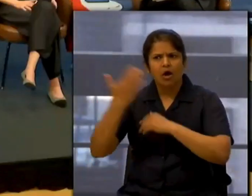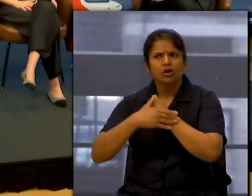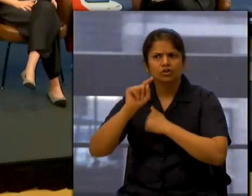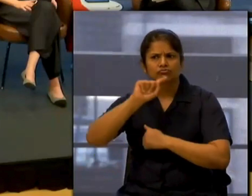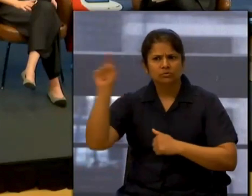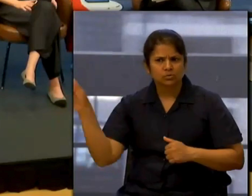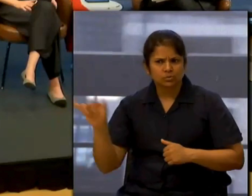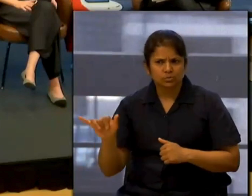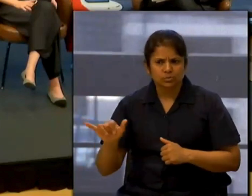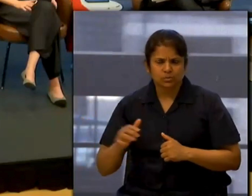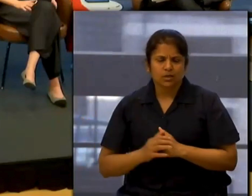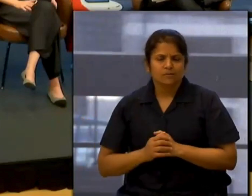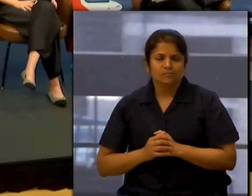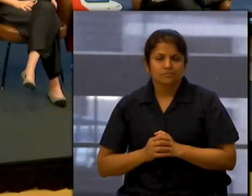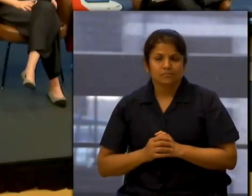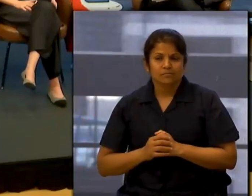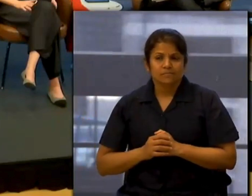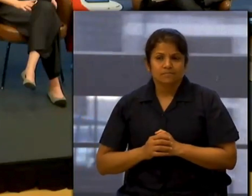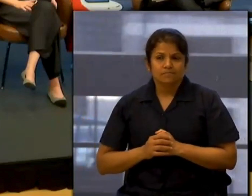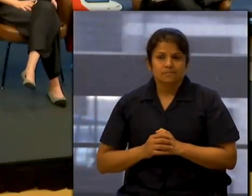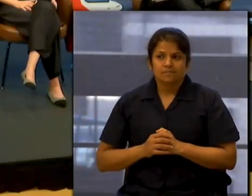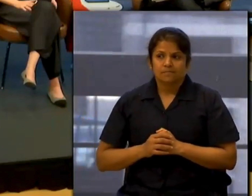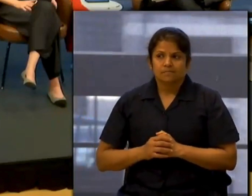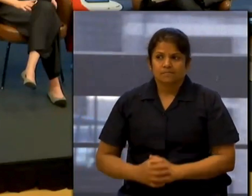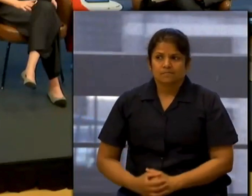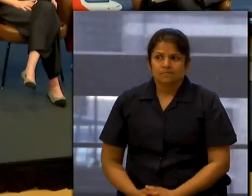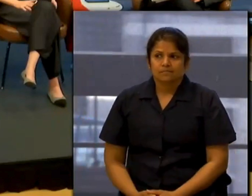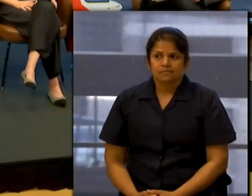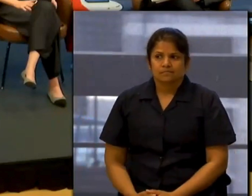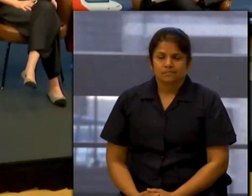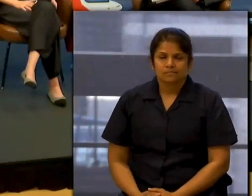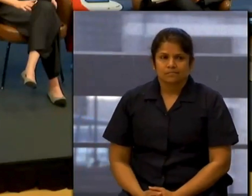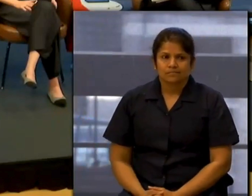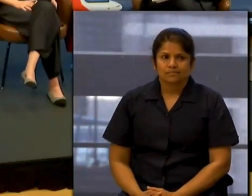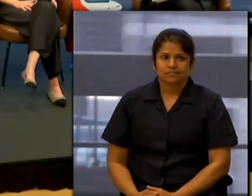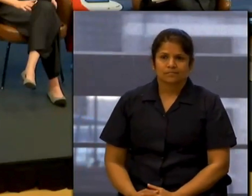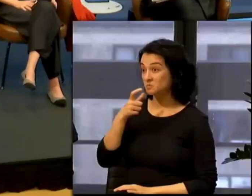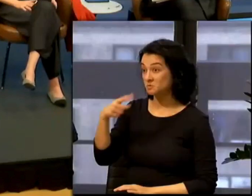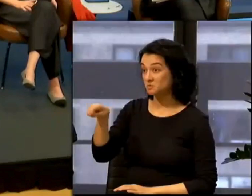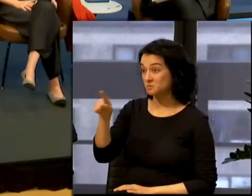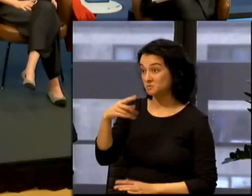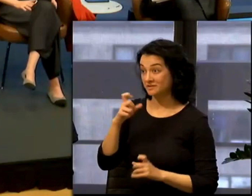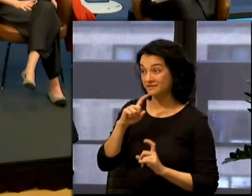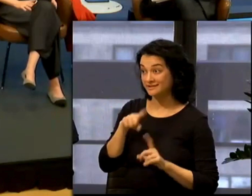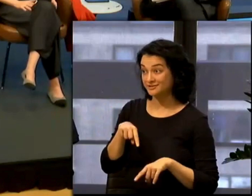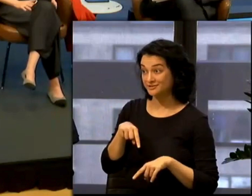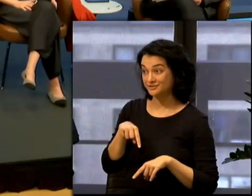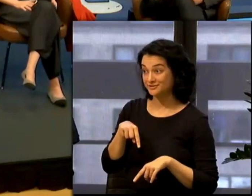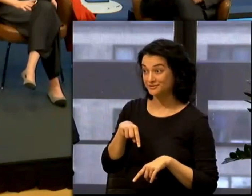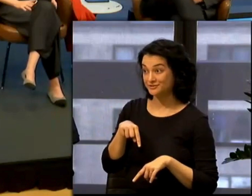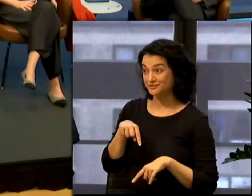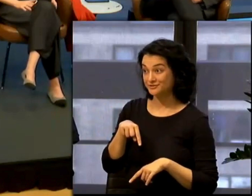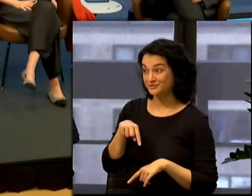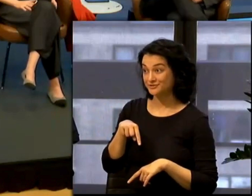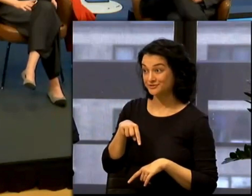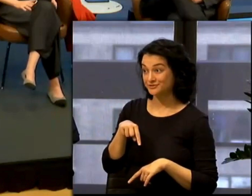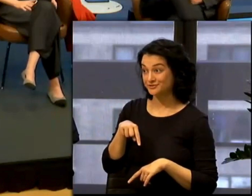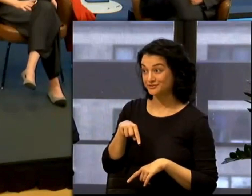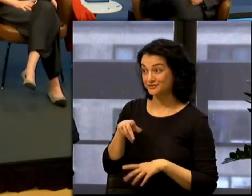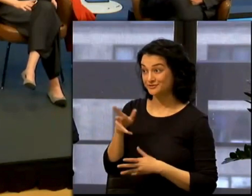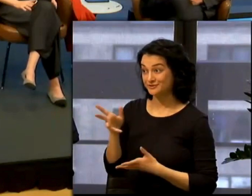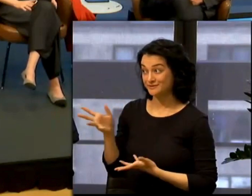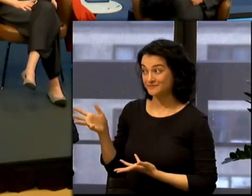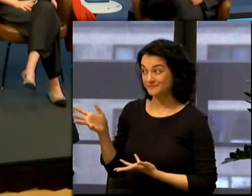Sarah, somebody on the panel that would have a thought on that question? Does that come up and Sure, I have a thought, and it's a